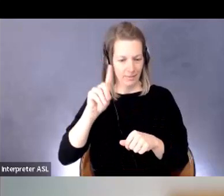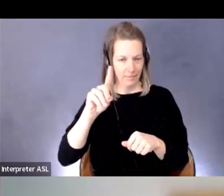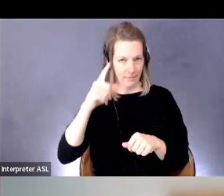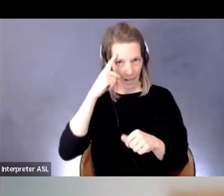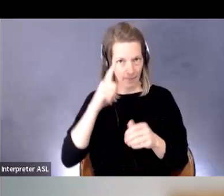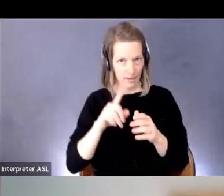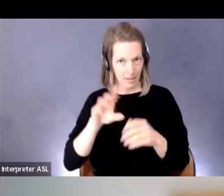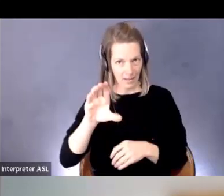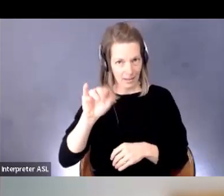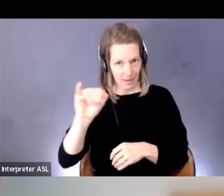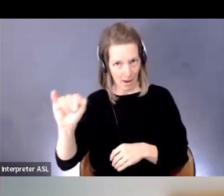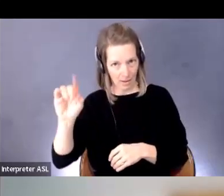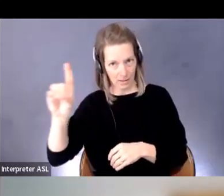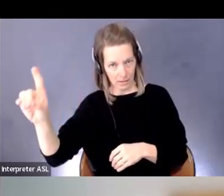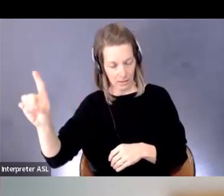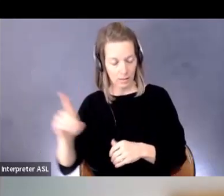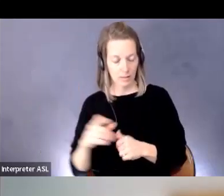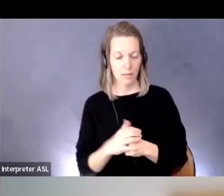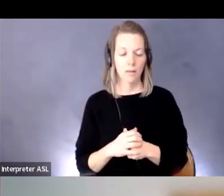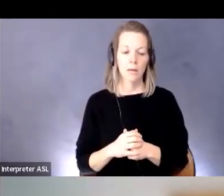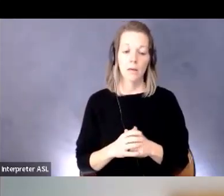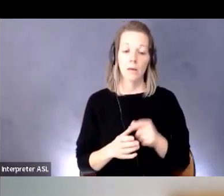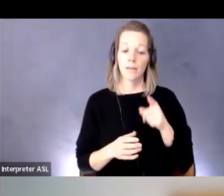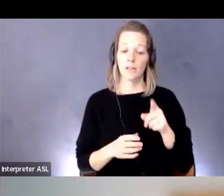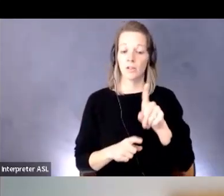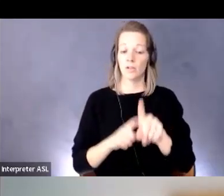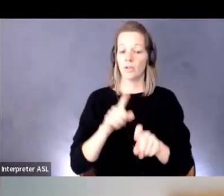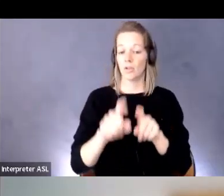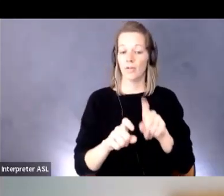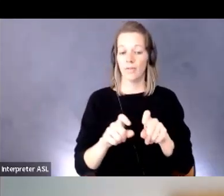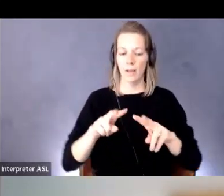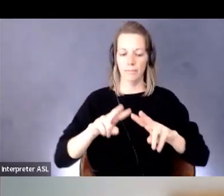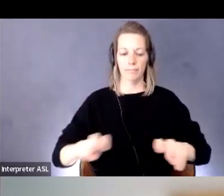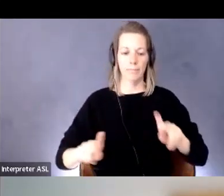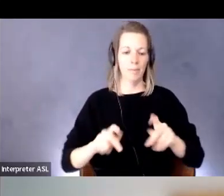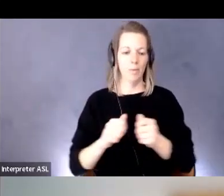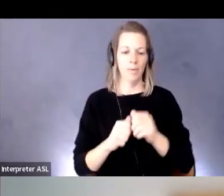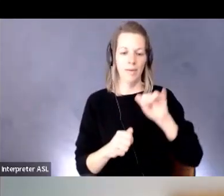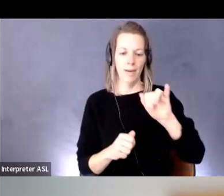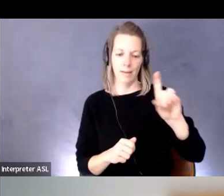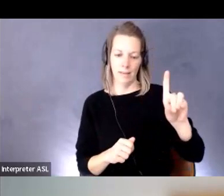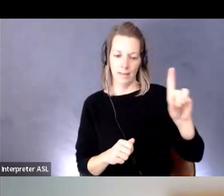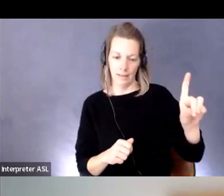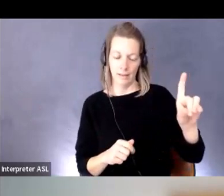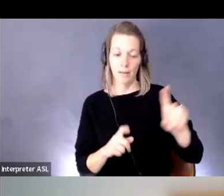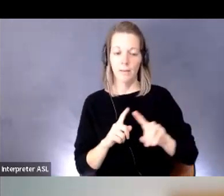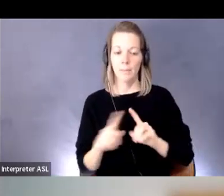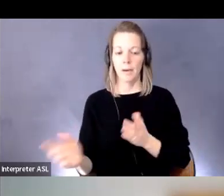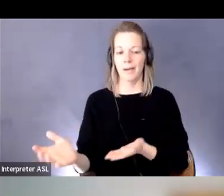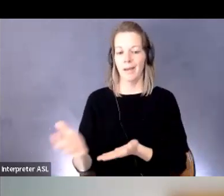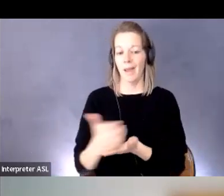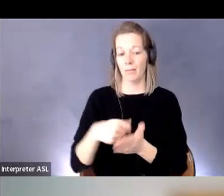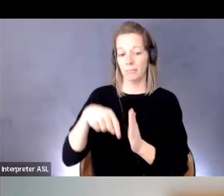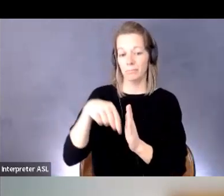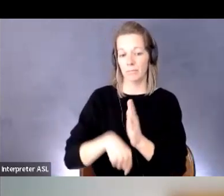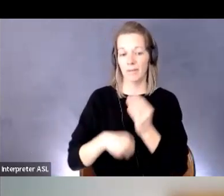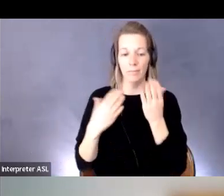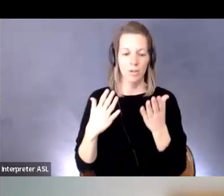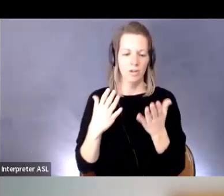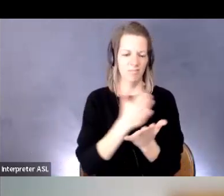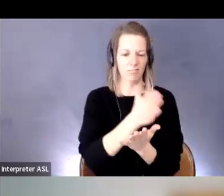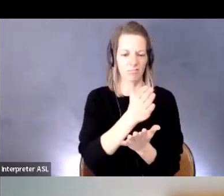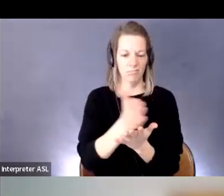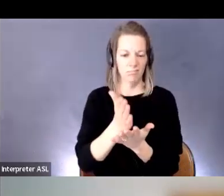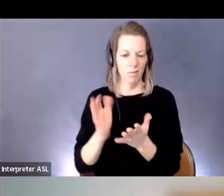or NCI-IDD. This survey only looks at people with IDD. But it gathers rich data on many facets of